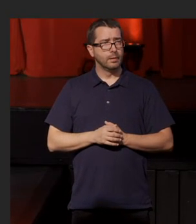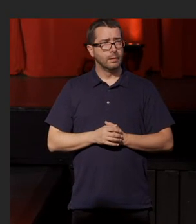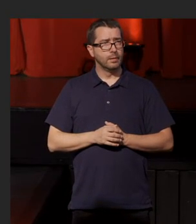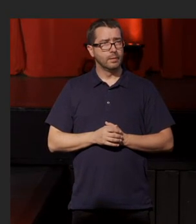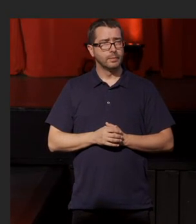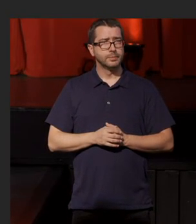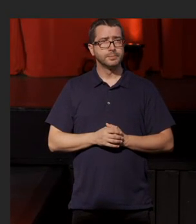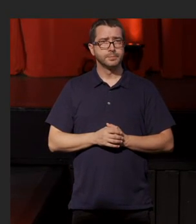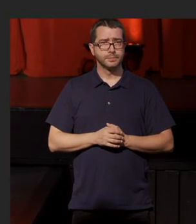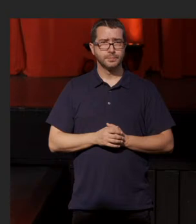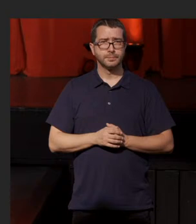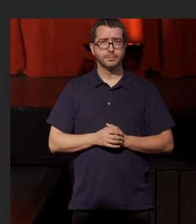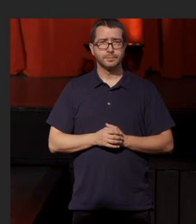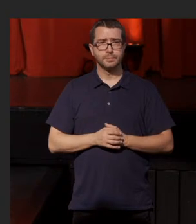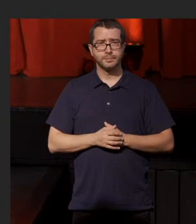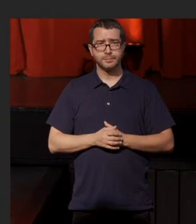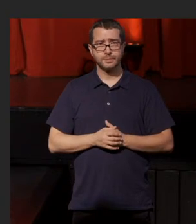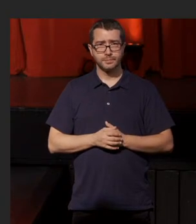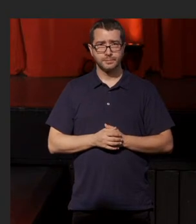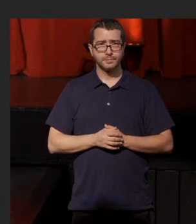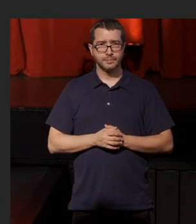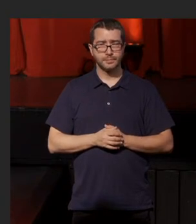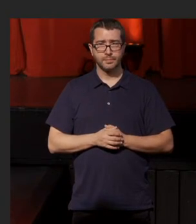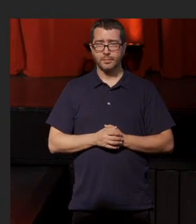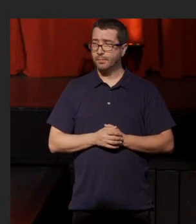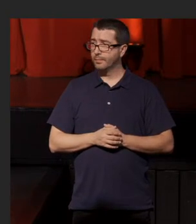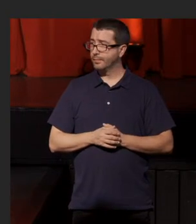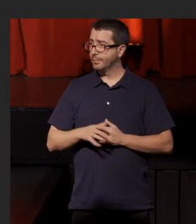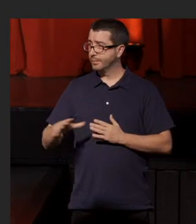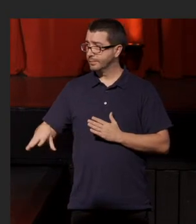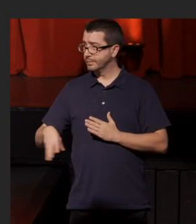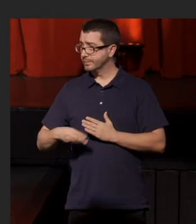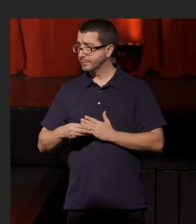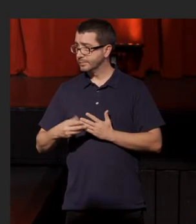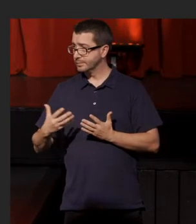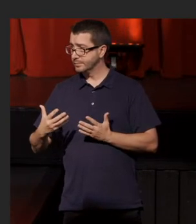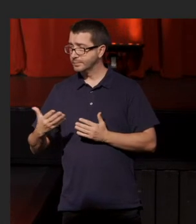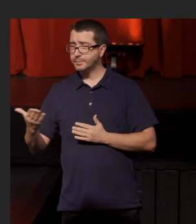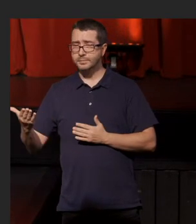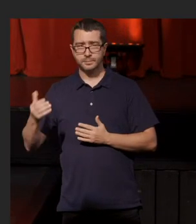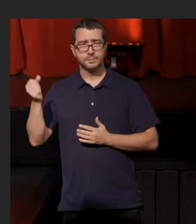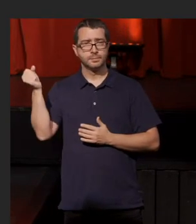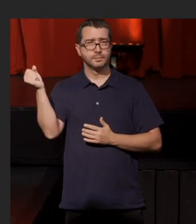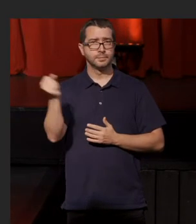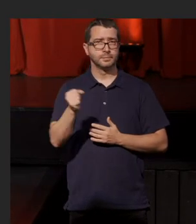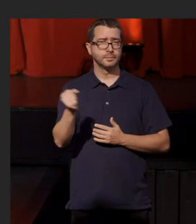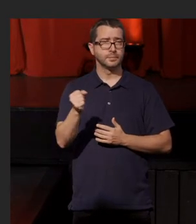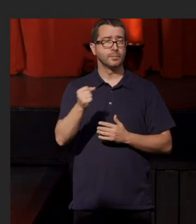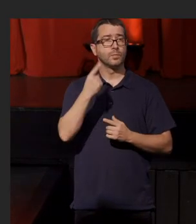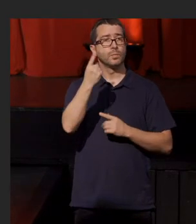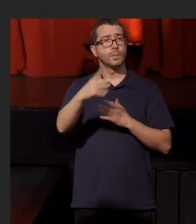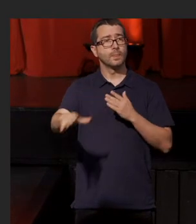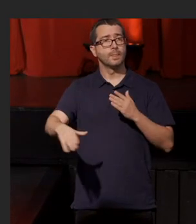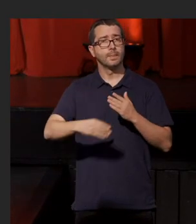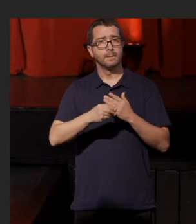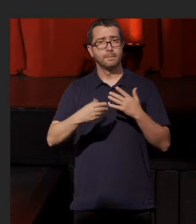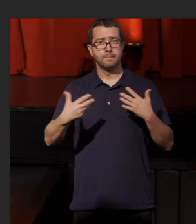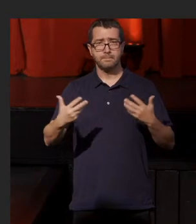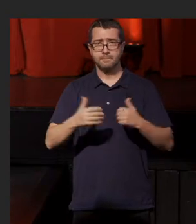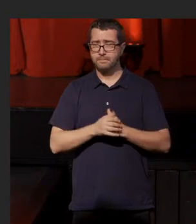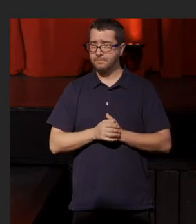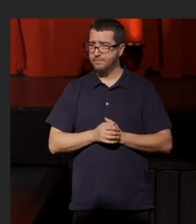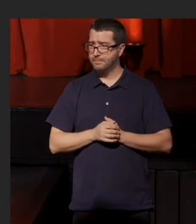work. Professor Dubois, you wanted to add to that? Yeah, I think one thing that's important to add to this is there's